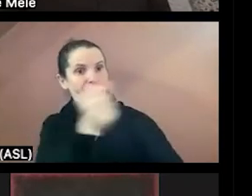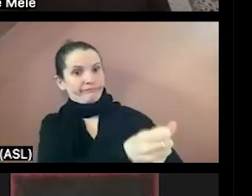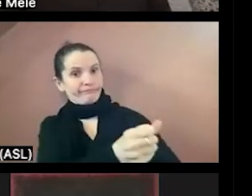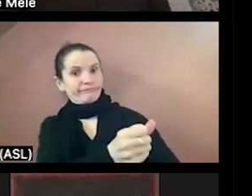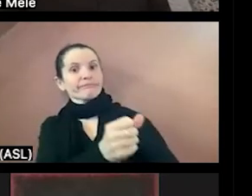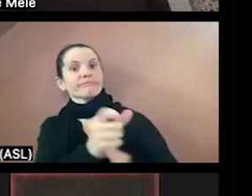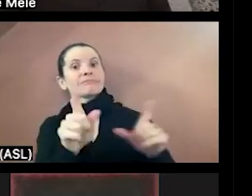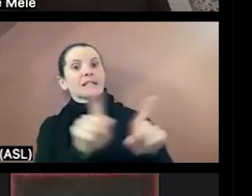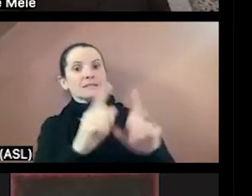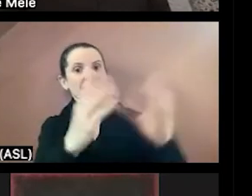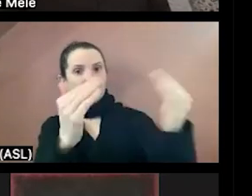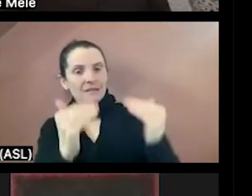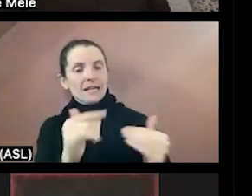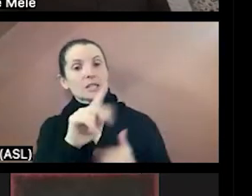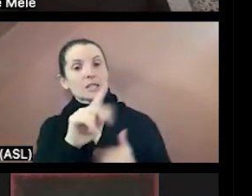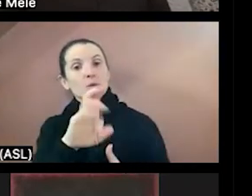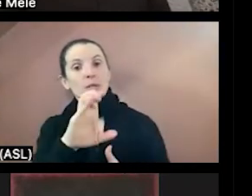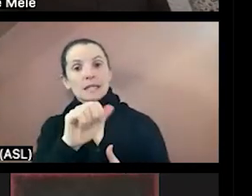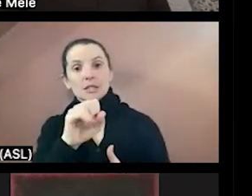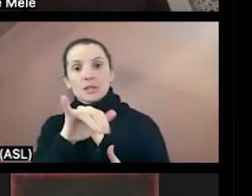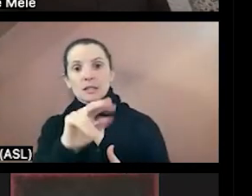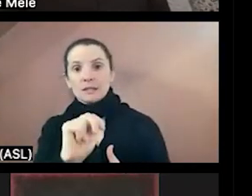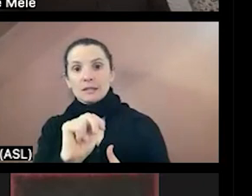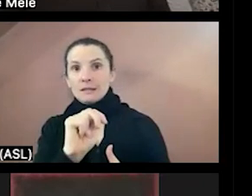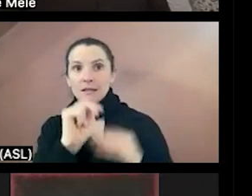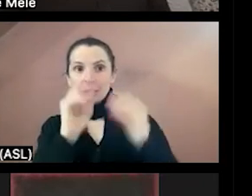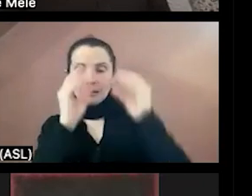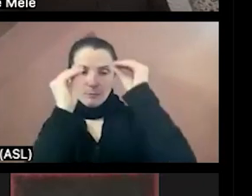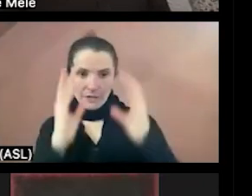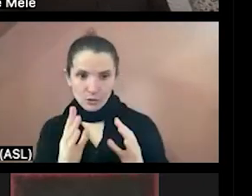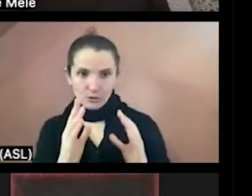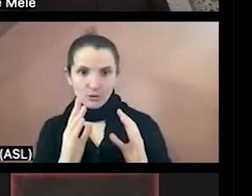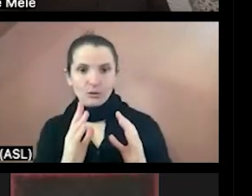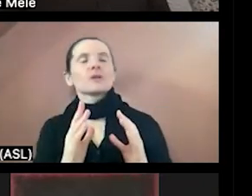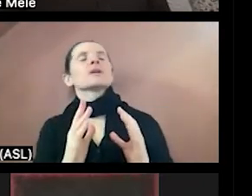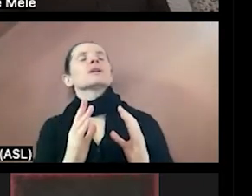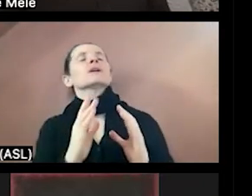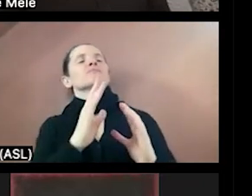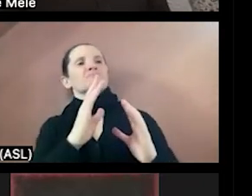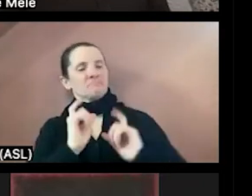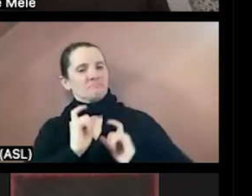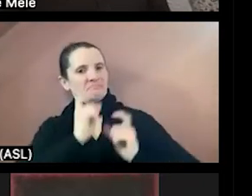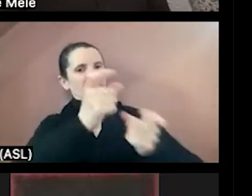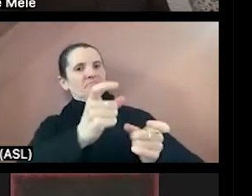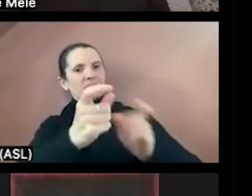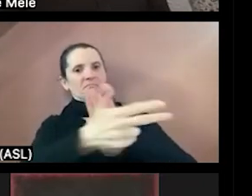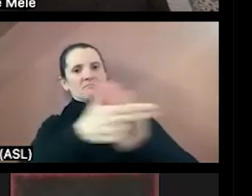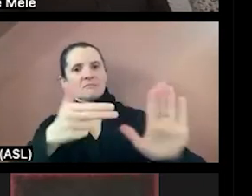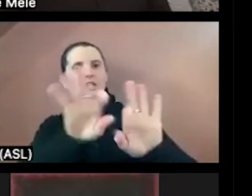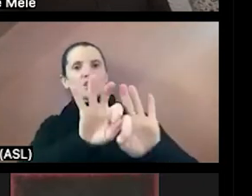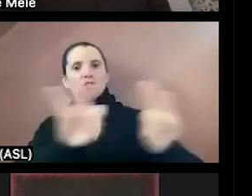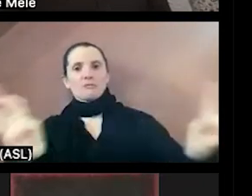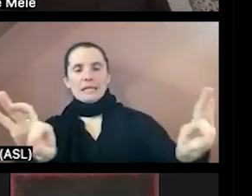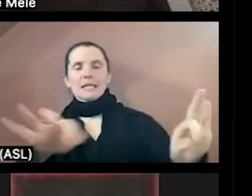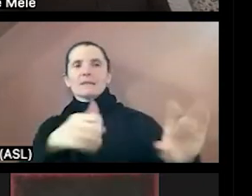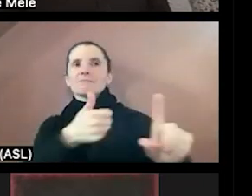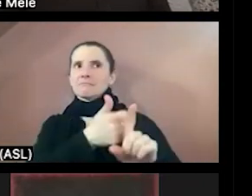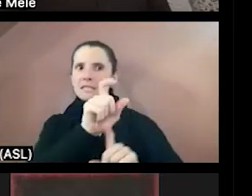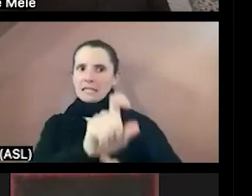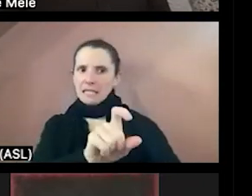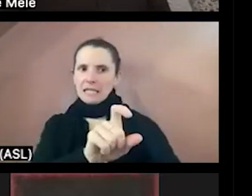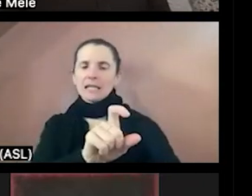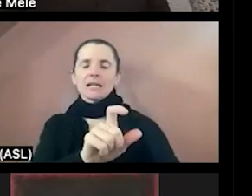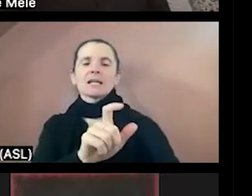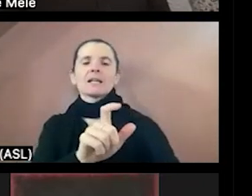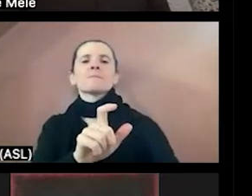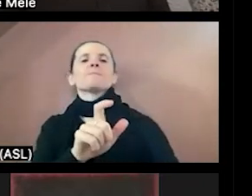mandatory, honorary, and deserved degree he needed to get that role. And on November the